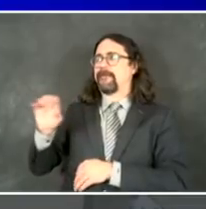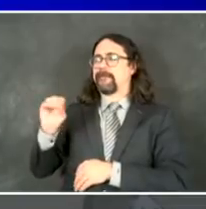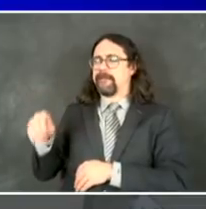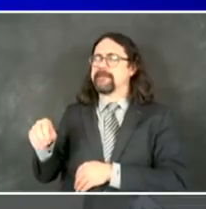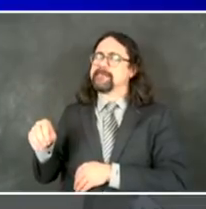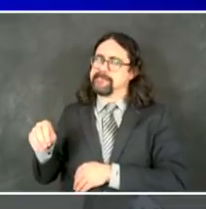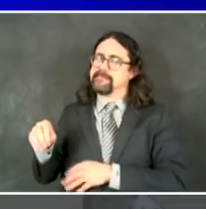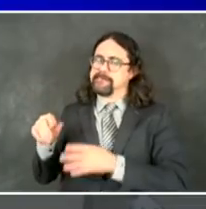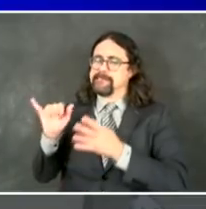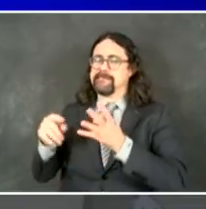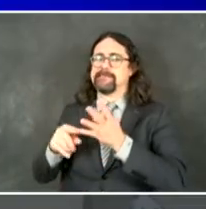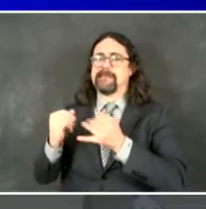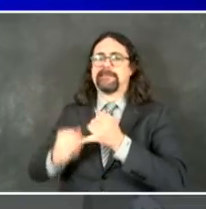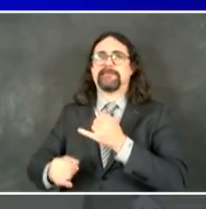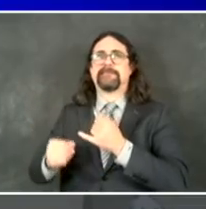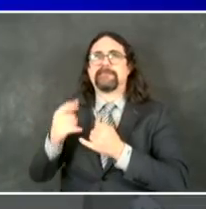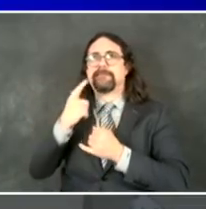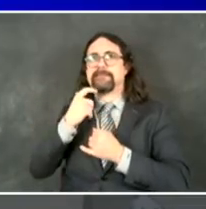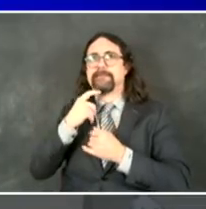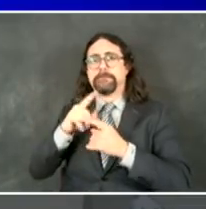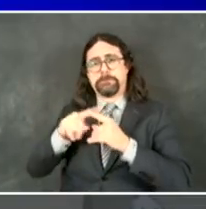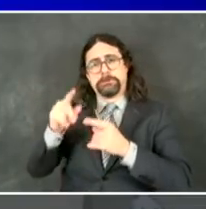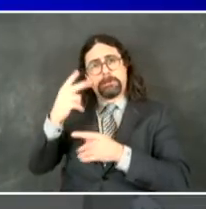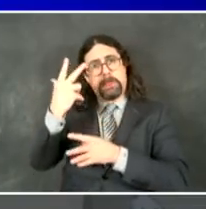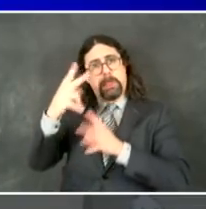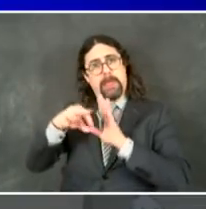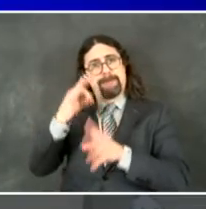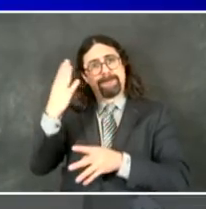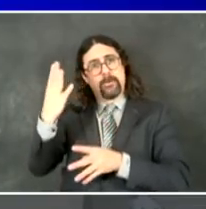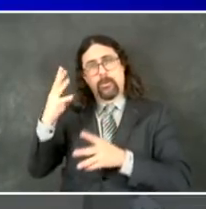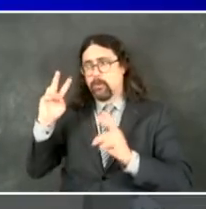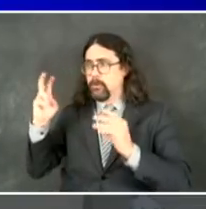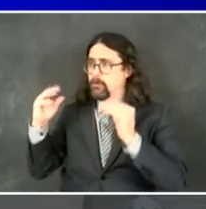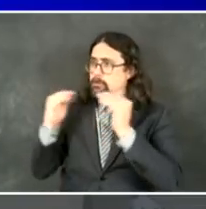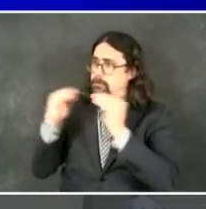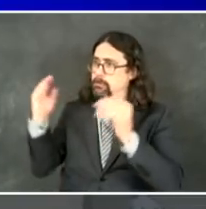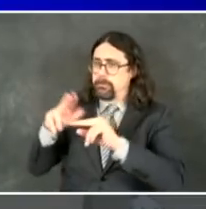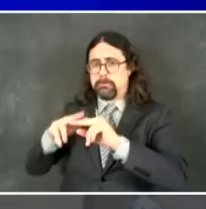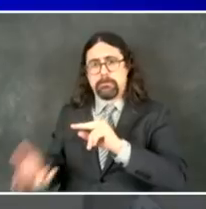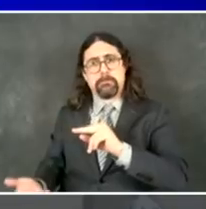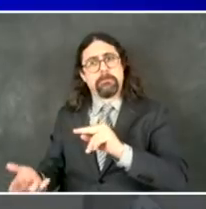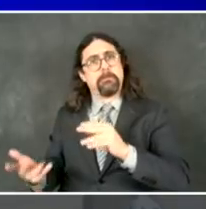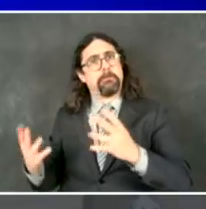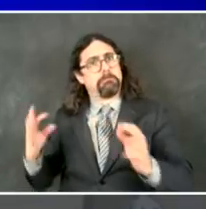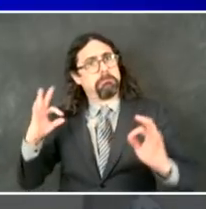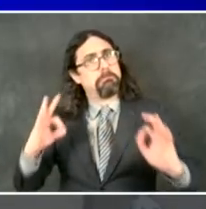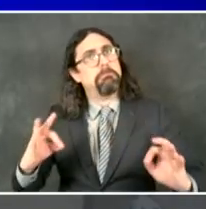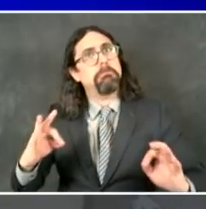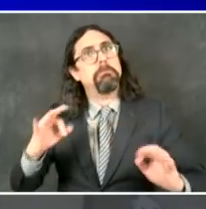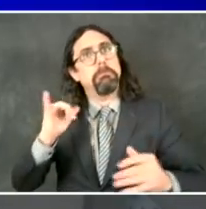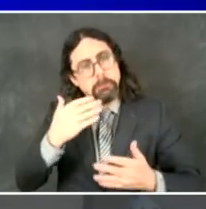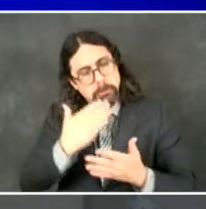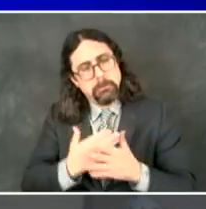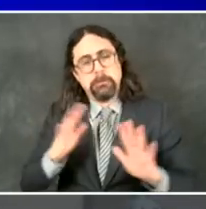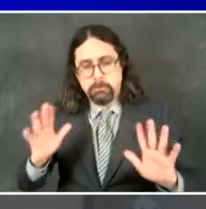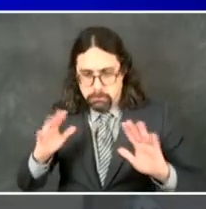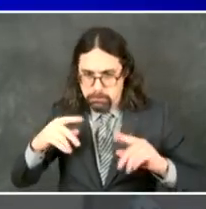enough progress. But it's a reminder, everything we're doing is affecting these indicators. Let's keep doing it.